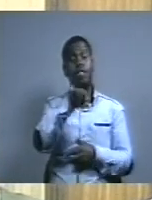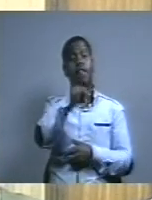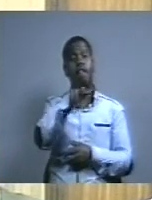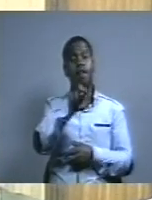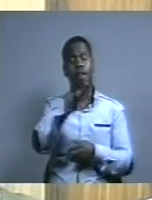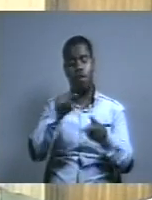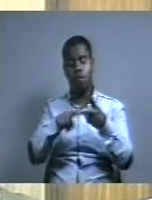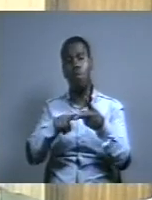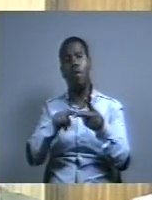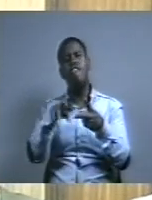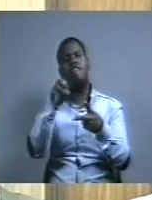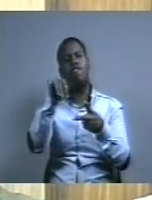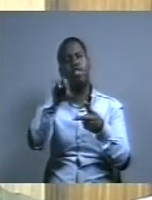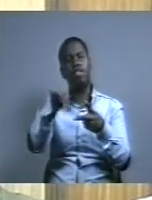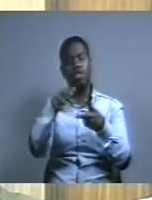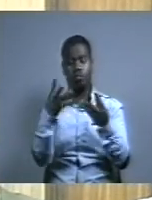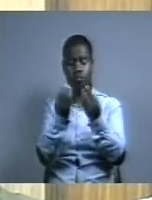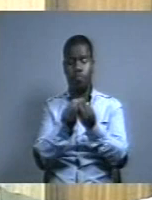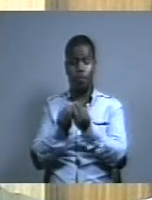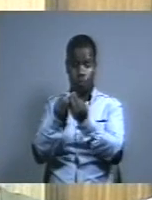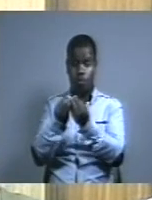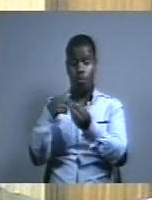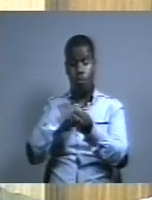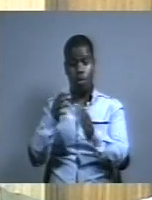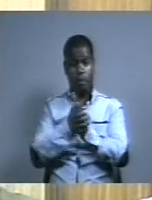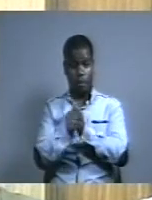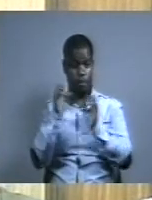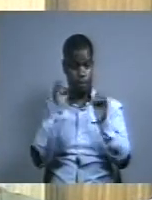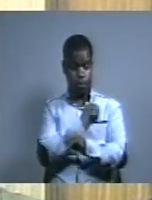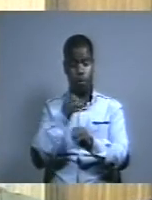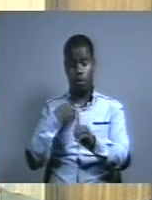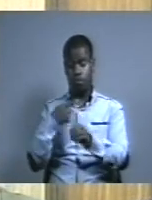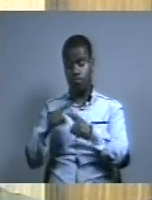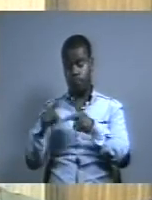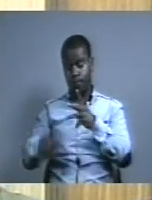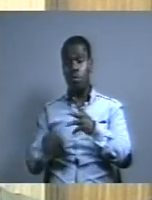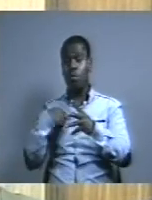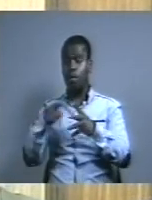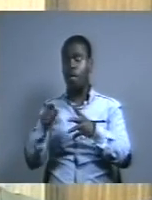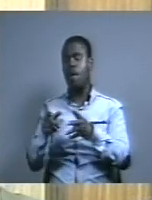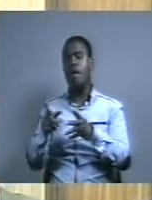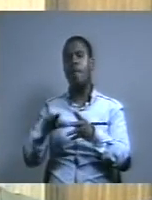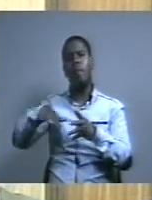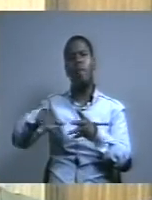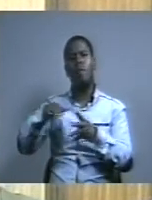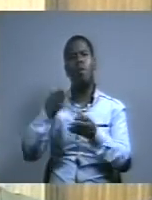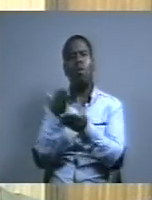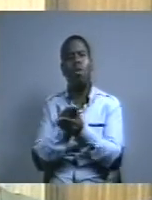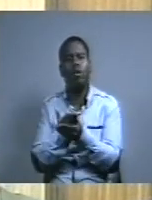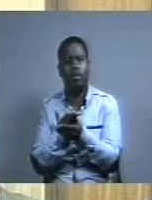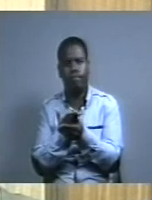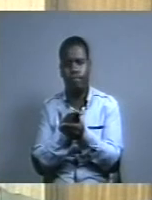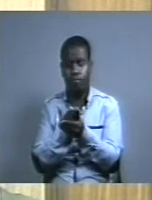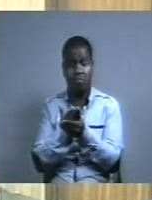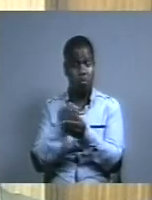Mr. Dennis Fredericks, as a result of their incompetence, these facts, the pending court case, and your assertion that you did